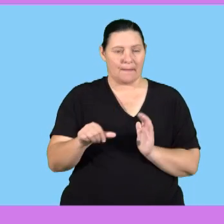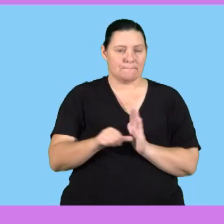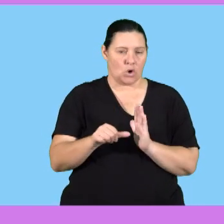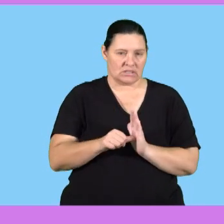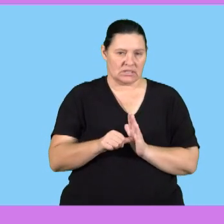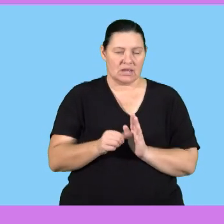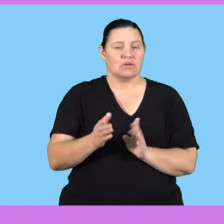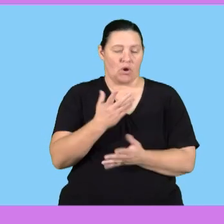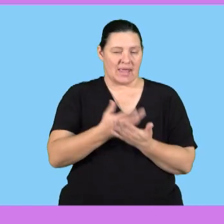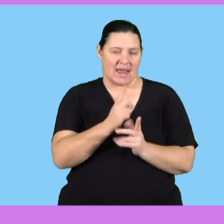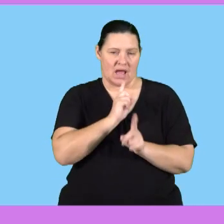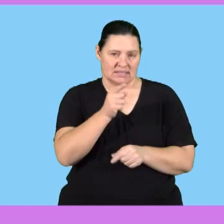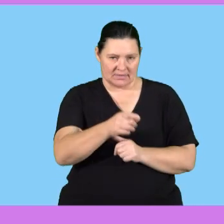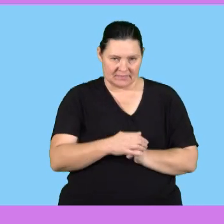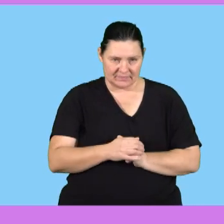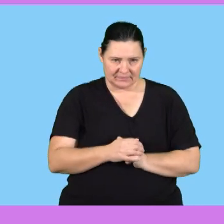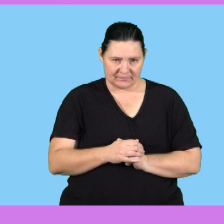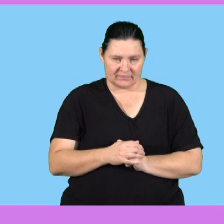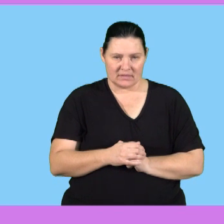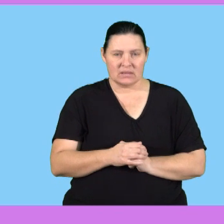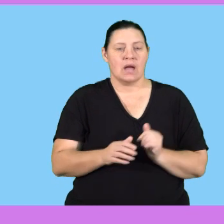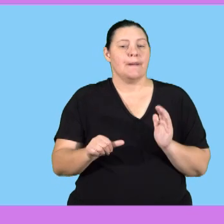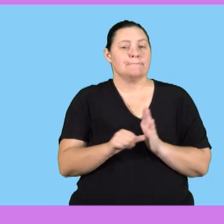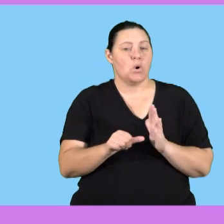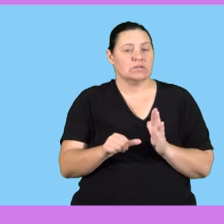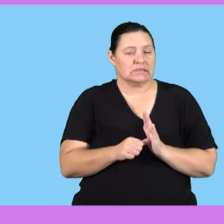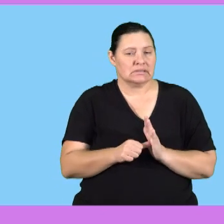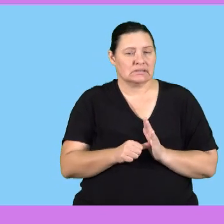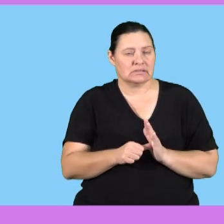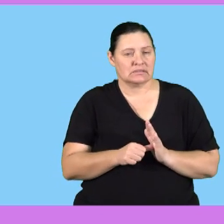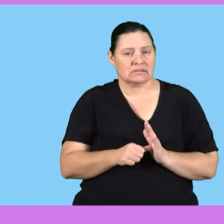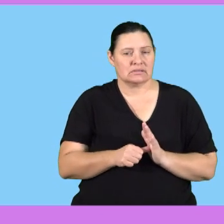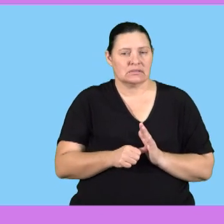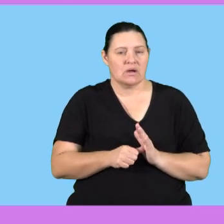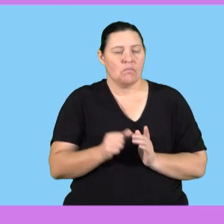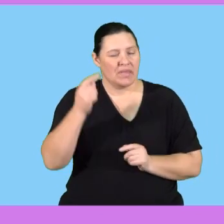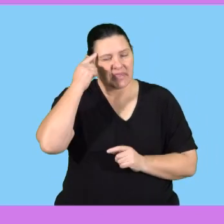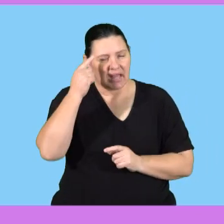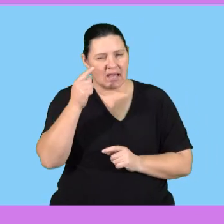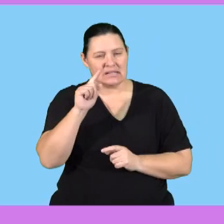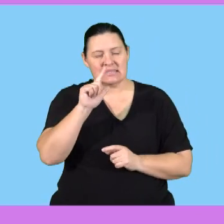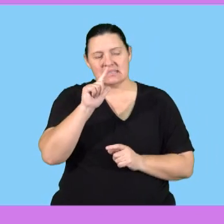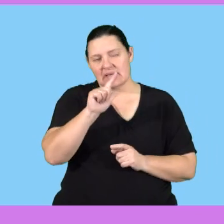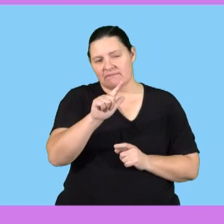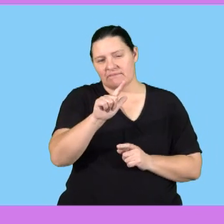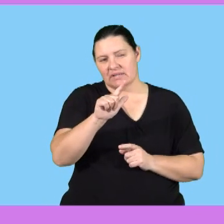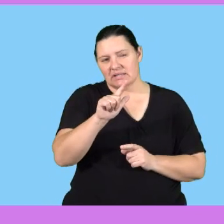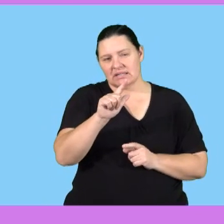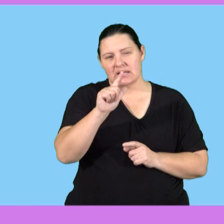so that is key when answering this question. Okay, also important here is we are considering